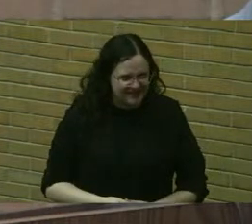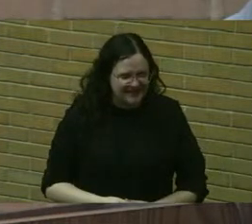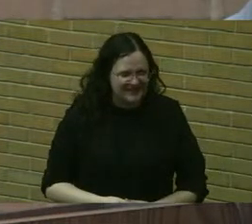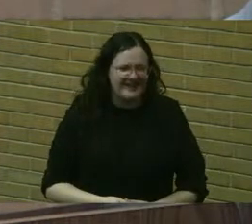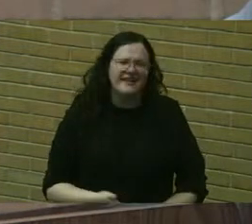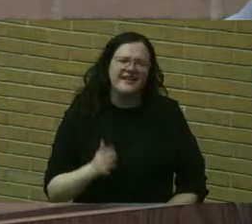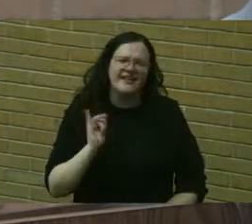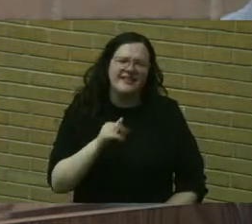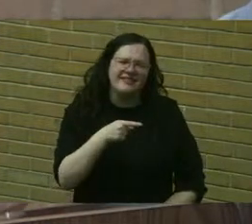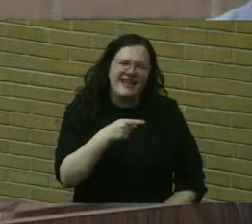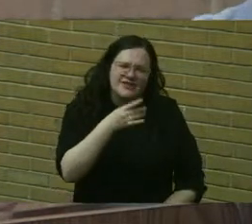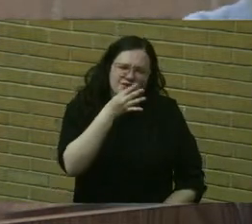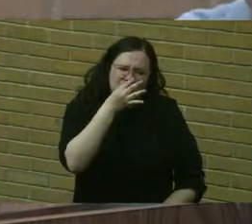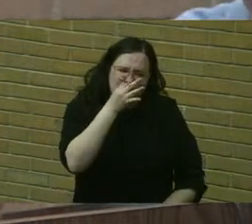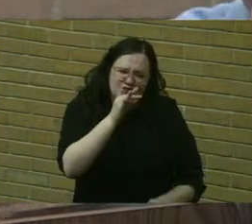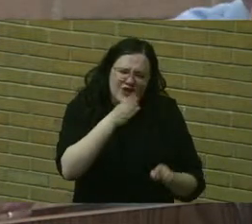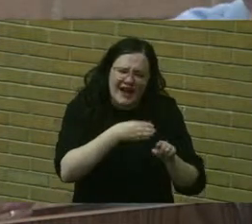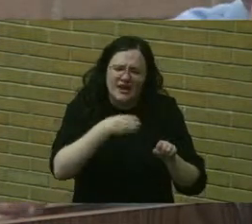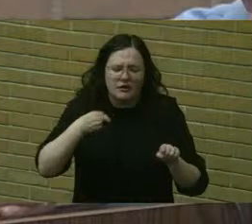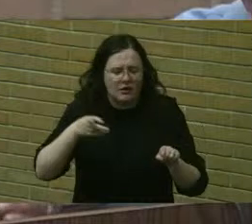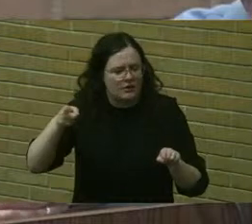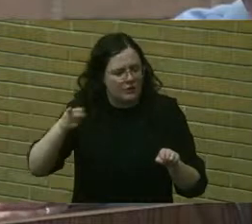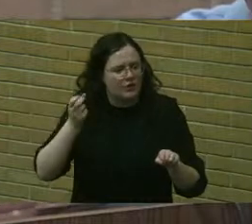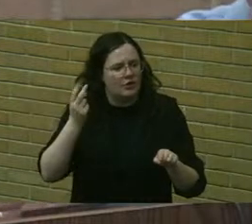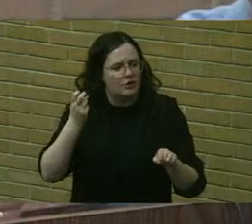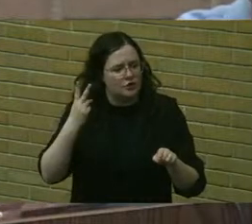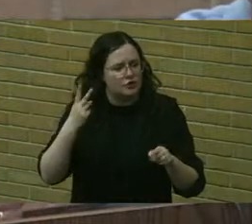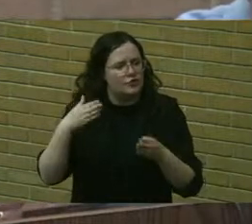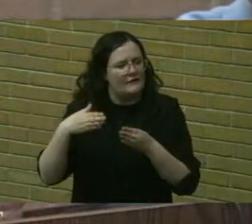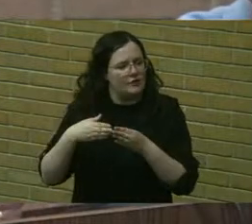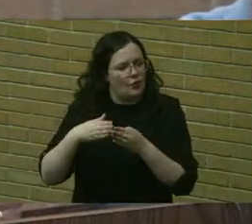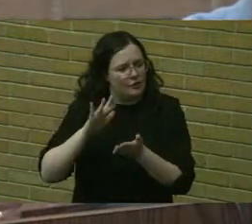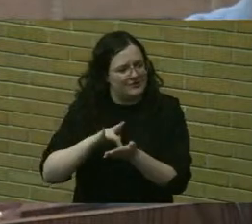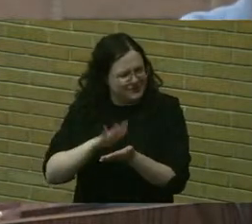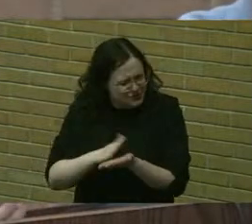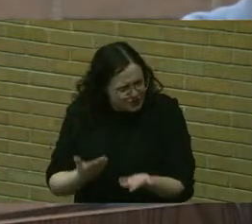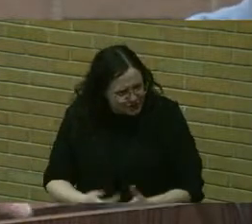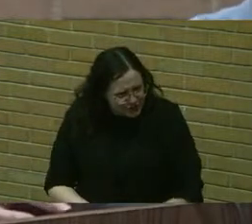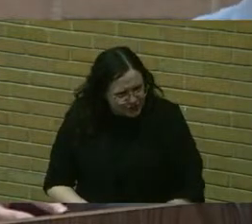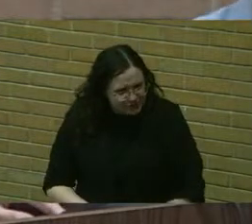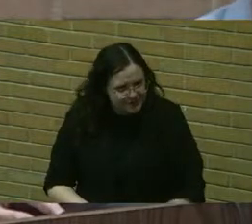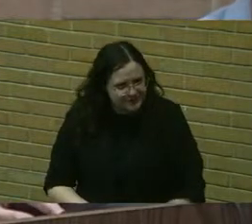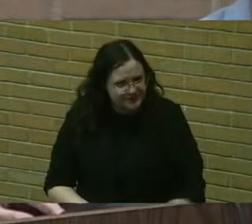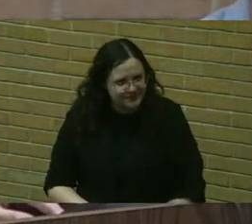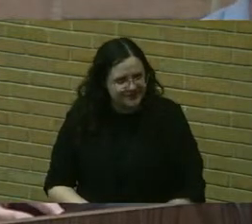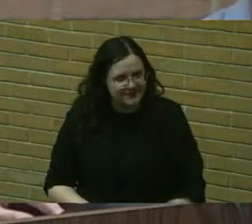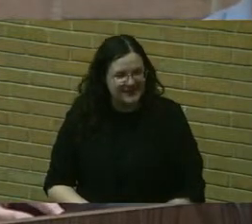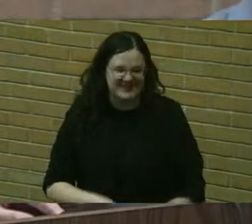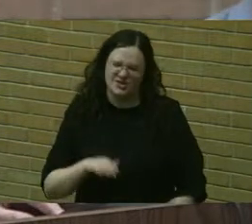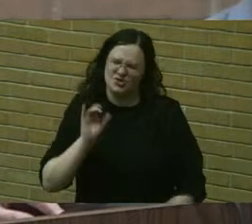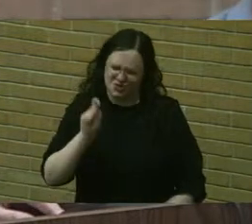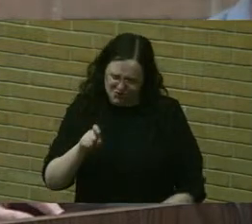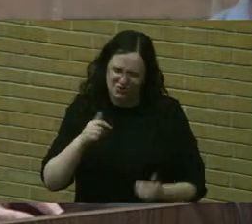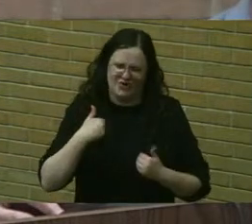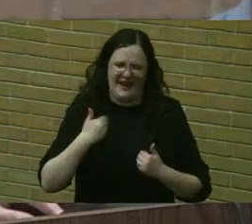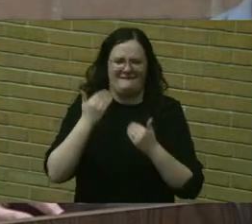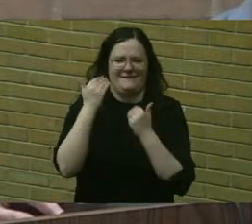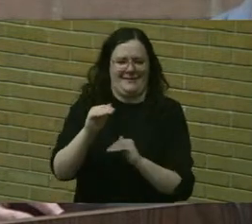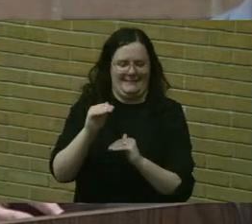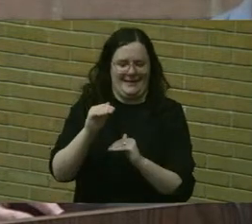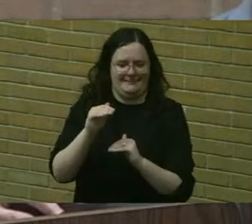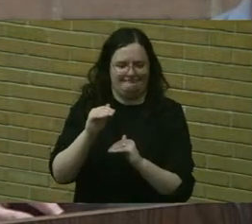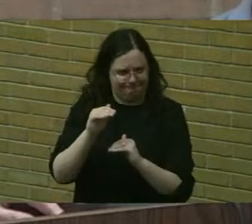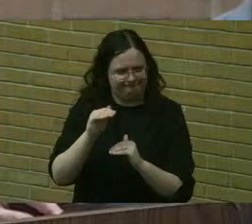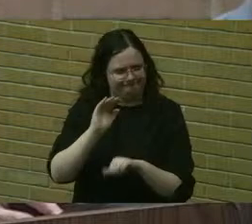right next to 12 Corners Middle School. There should be limits for when